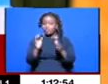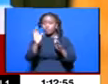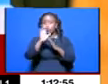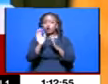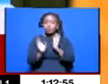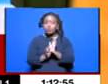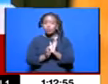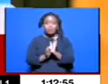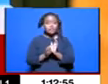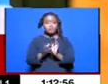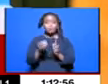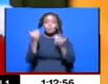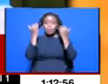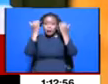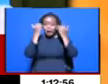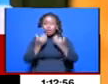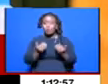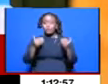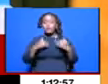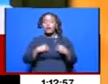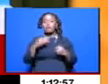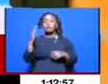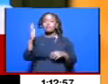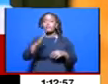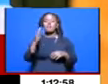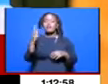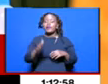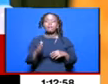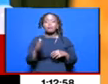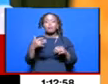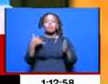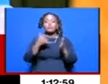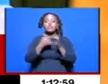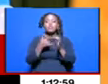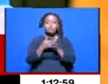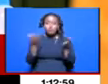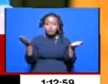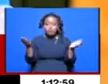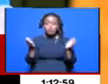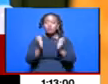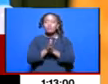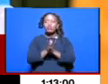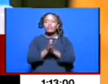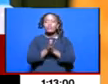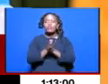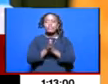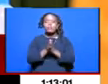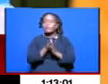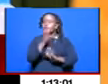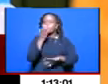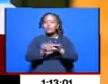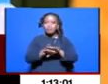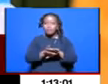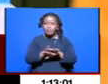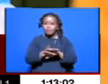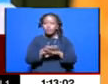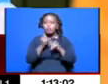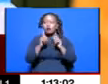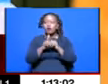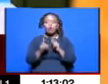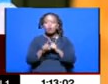have our courts been confronted by so polemical, elastic,